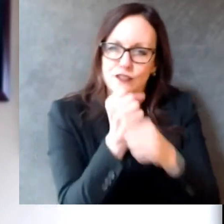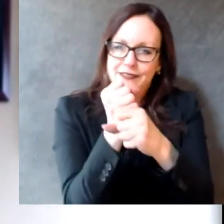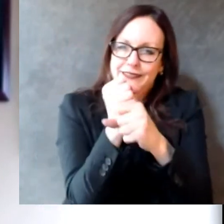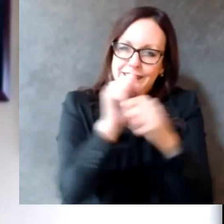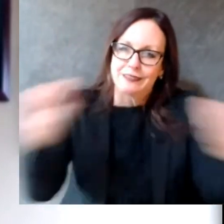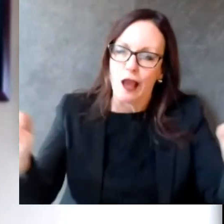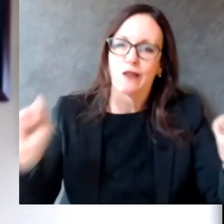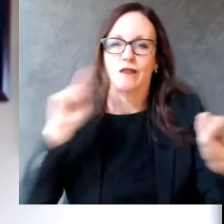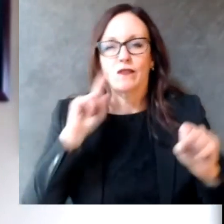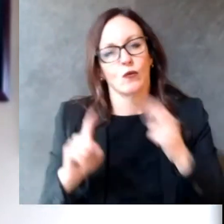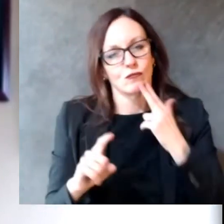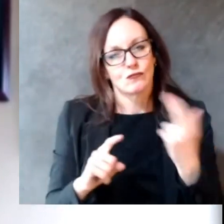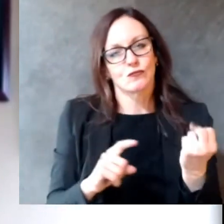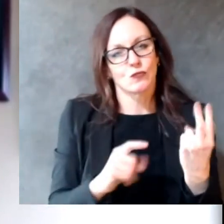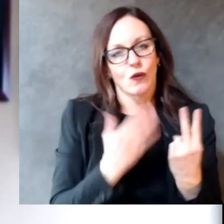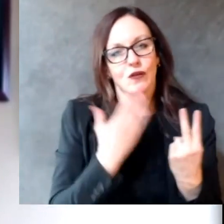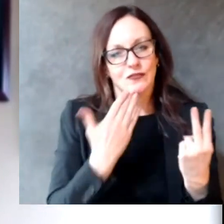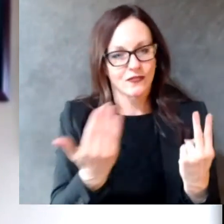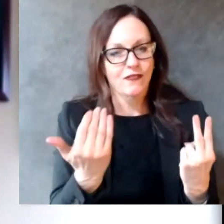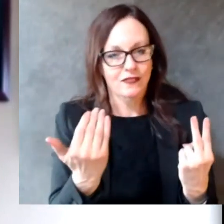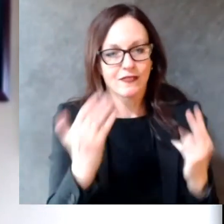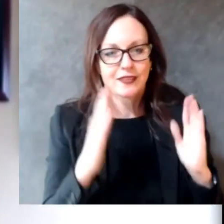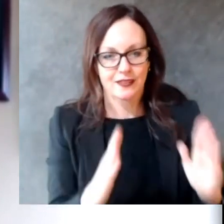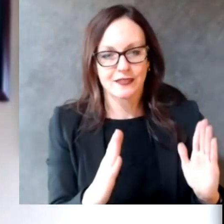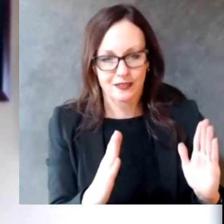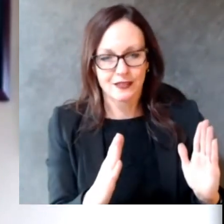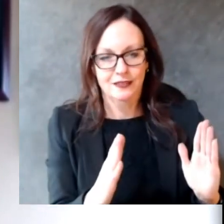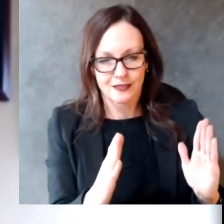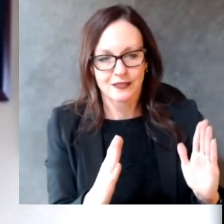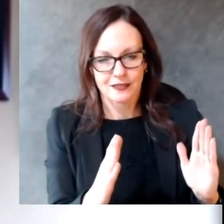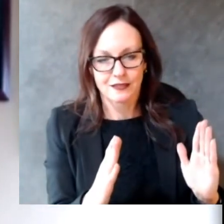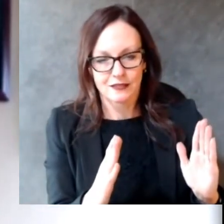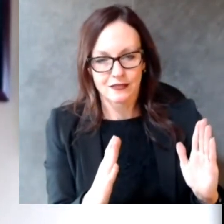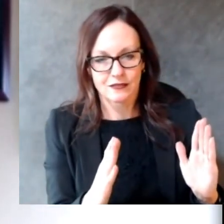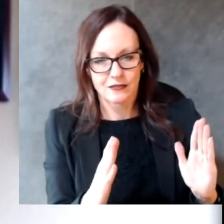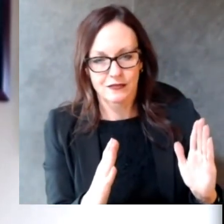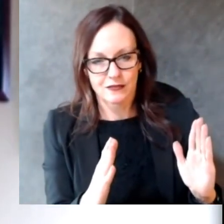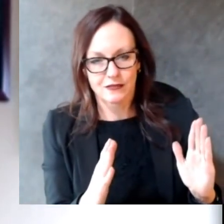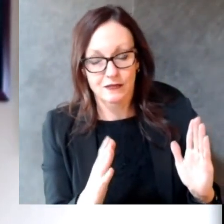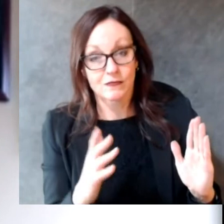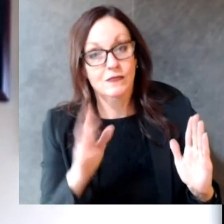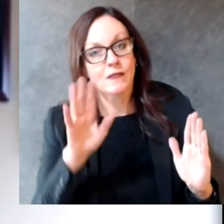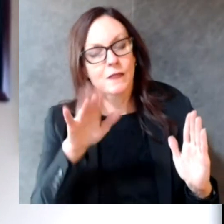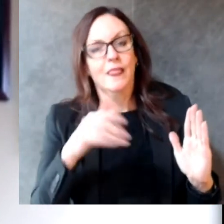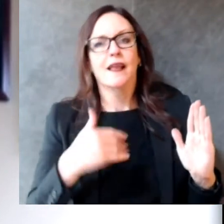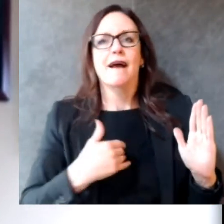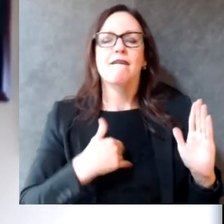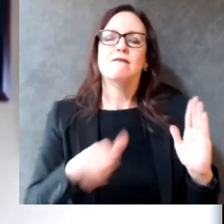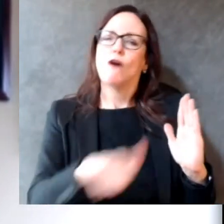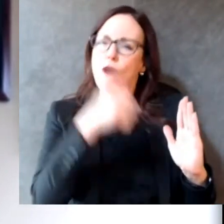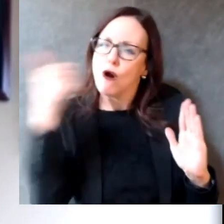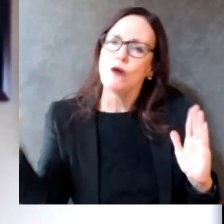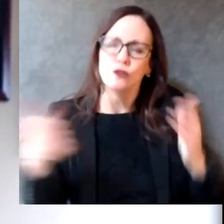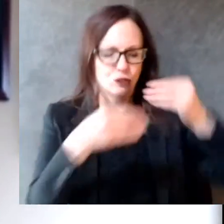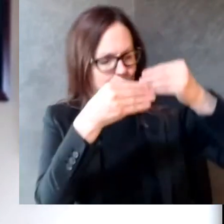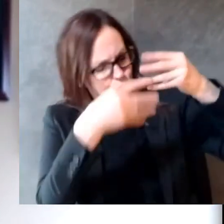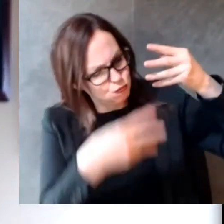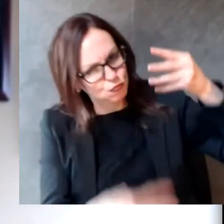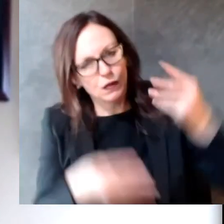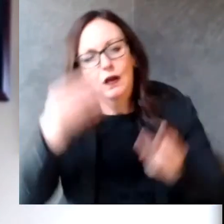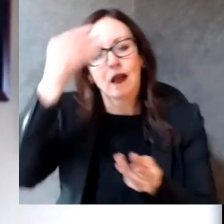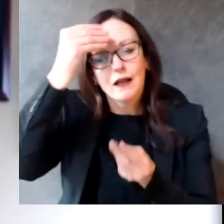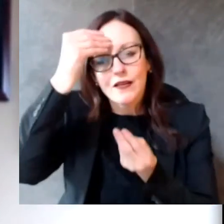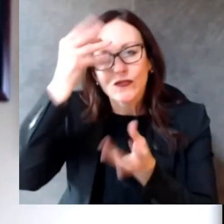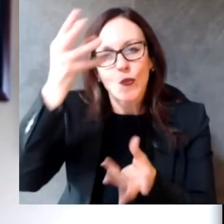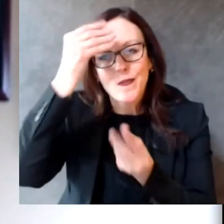see how they're going to make these recommendations. And so right now, I think that's the recommendation for everyone